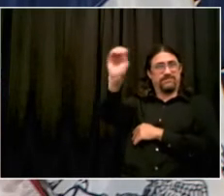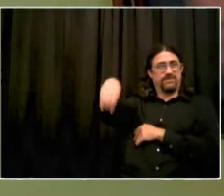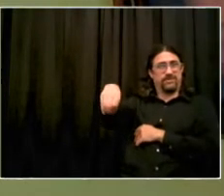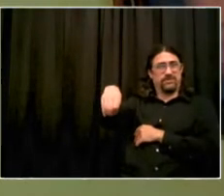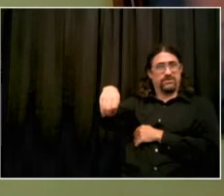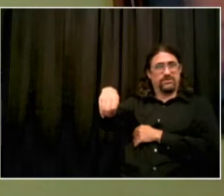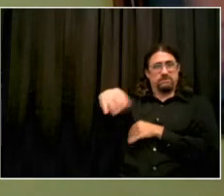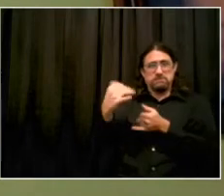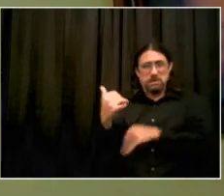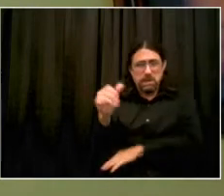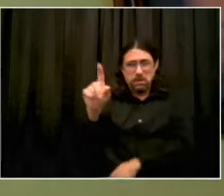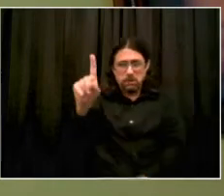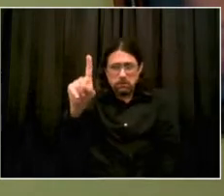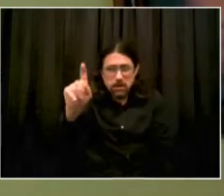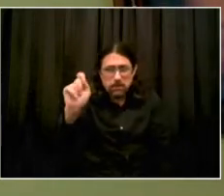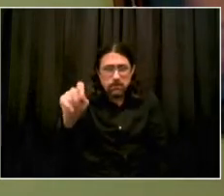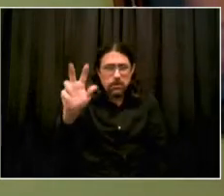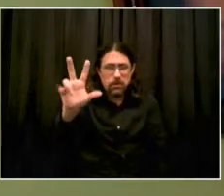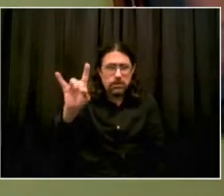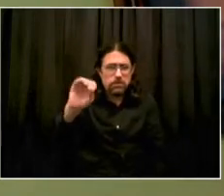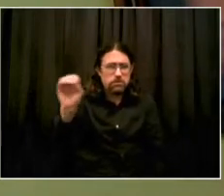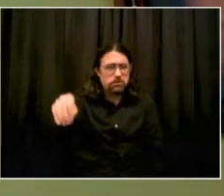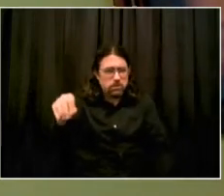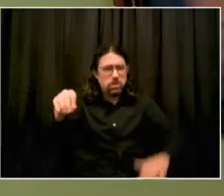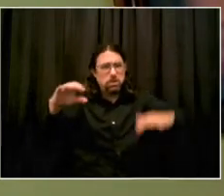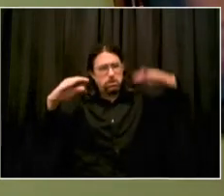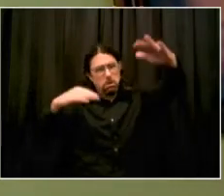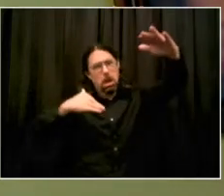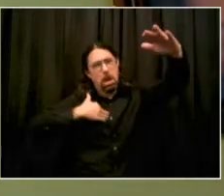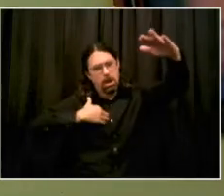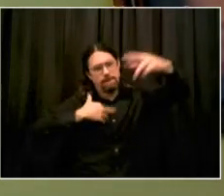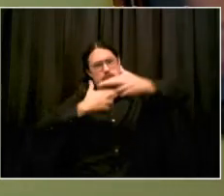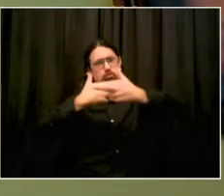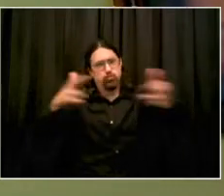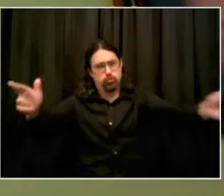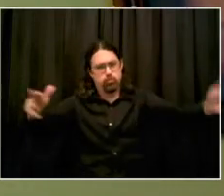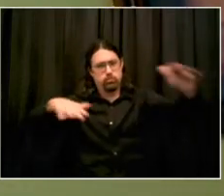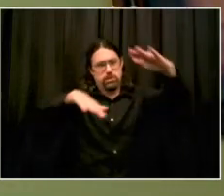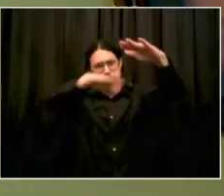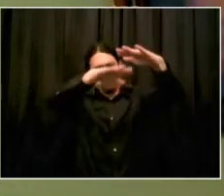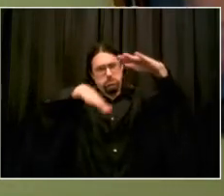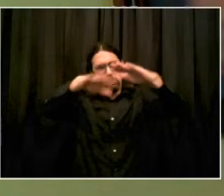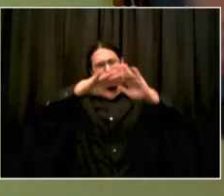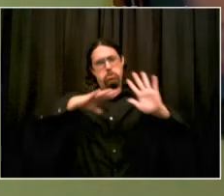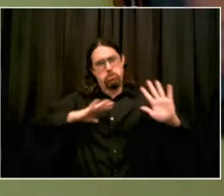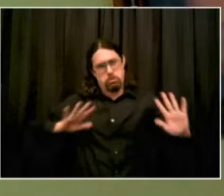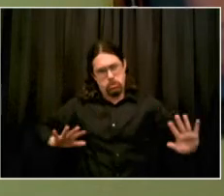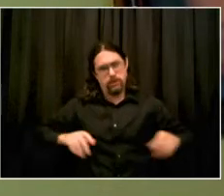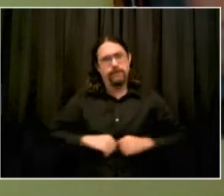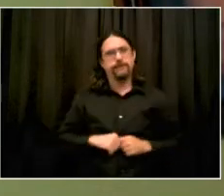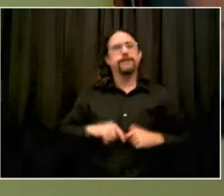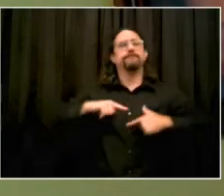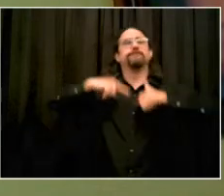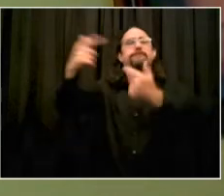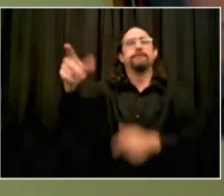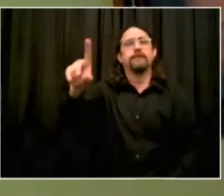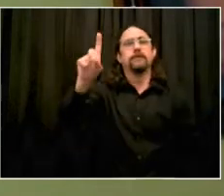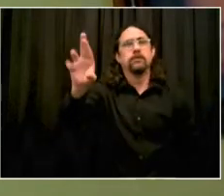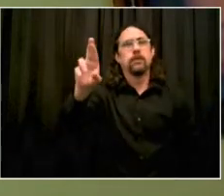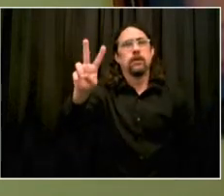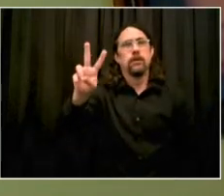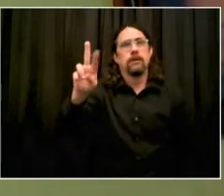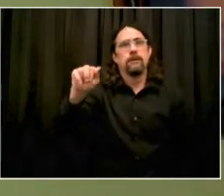to reopen, and the second is the question about how do we know whether or not there are cases occurring in schools right